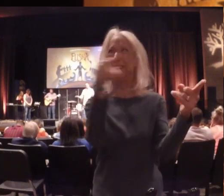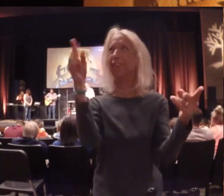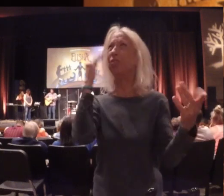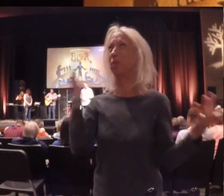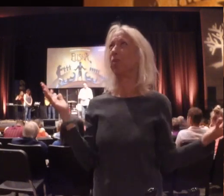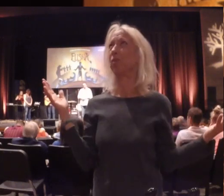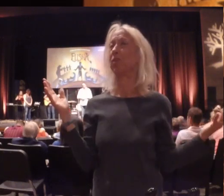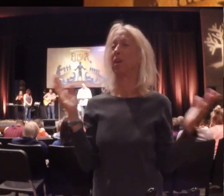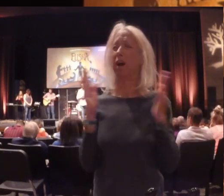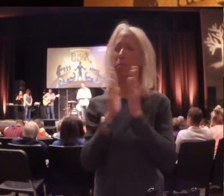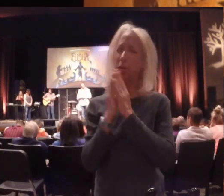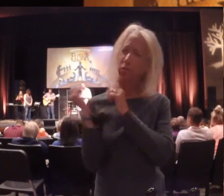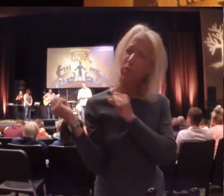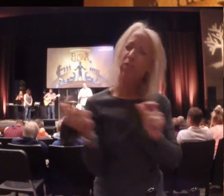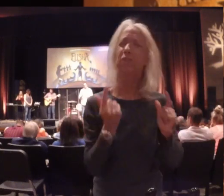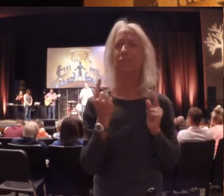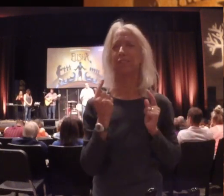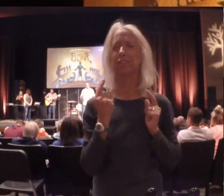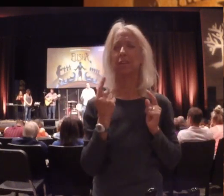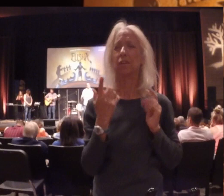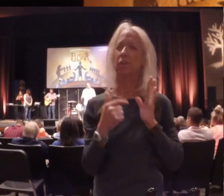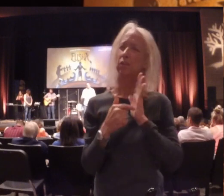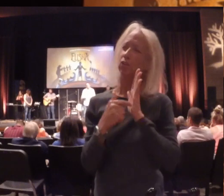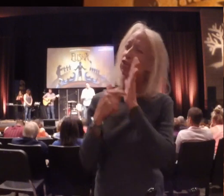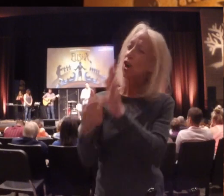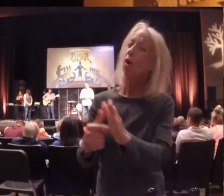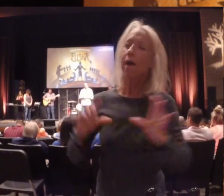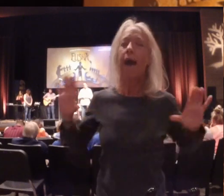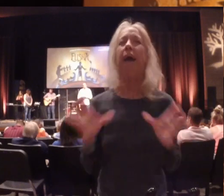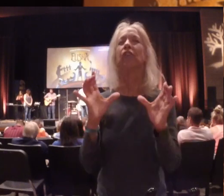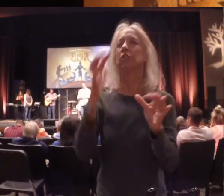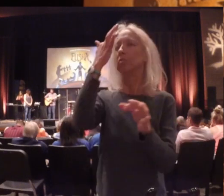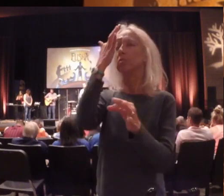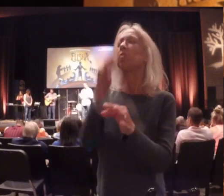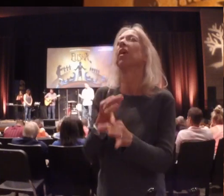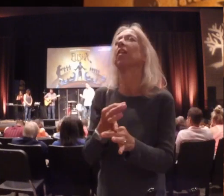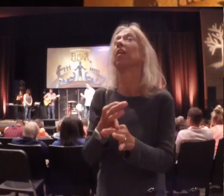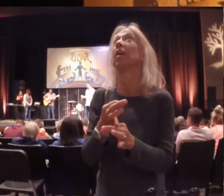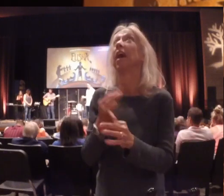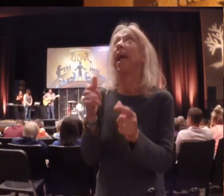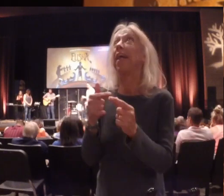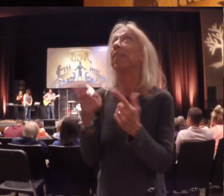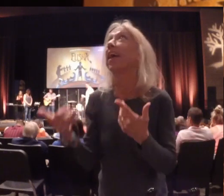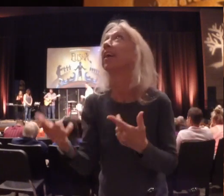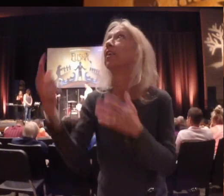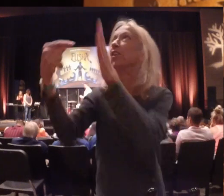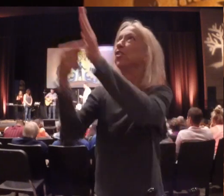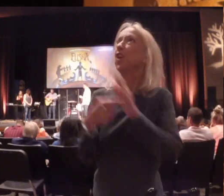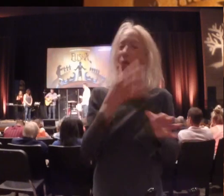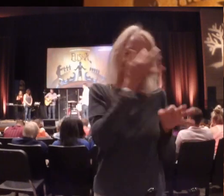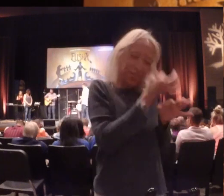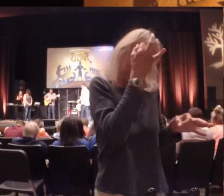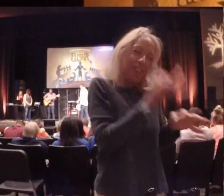You know each and every need, God, and I pray for all of us, Lord, that we will show our faith to you so you